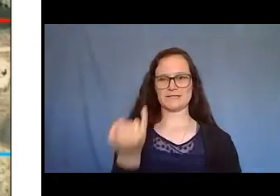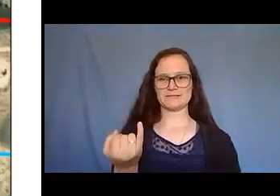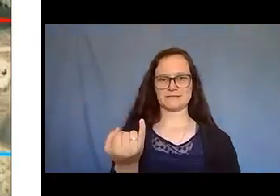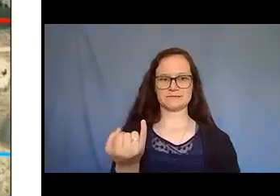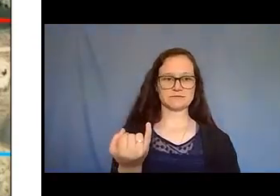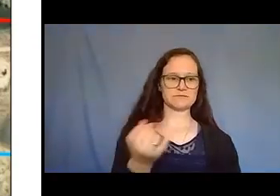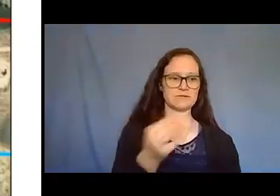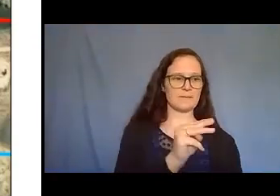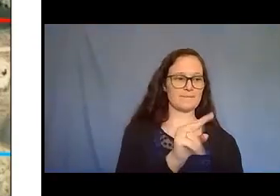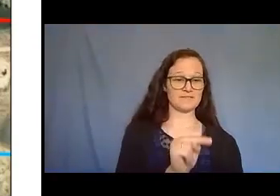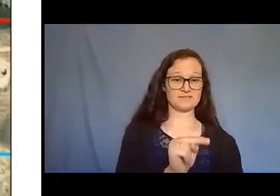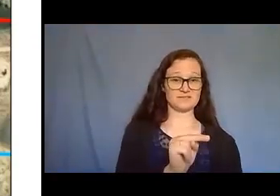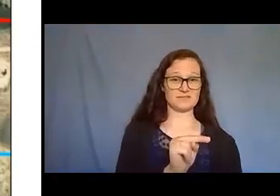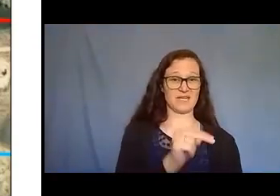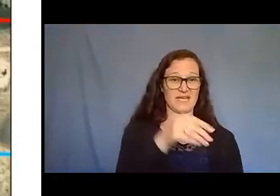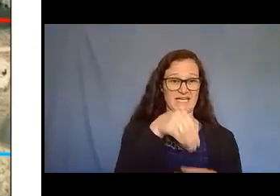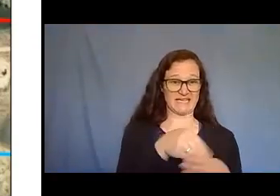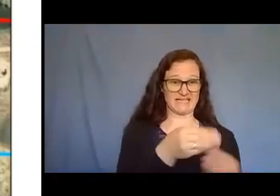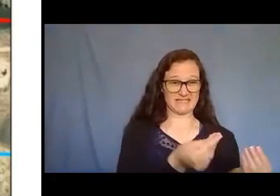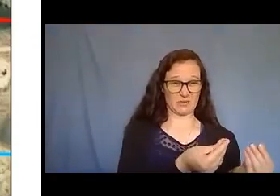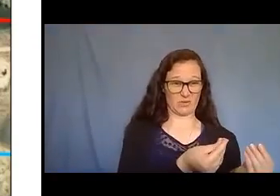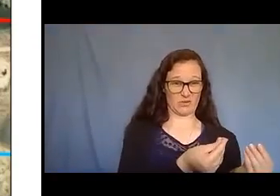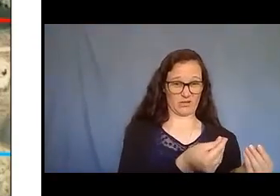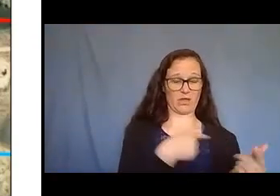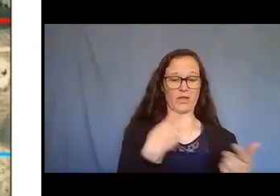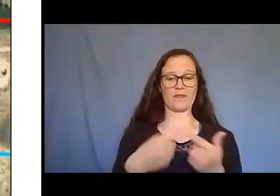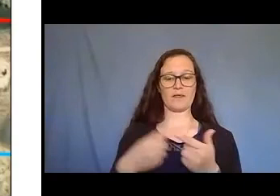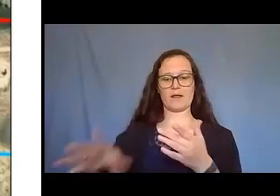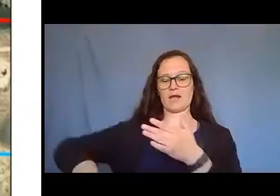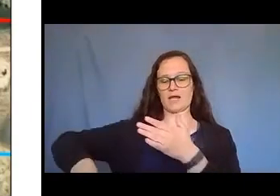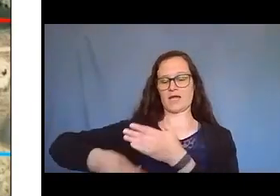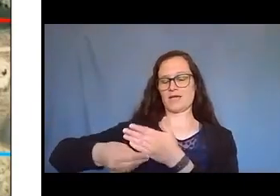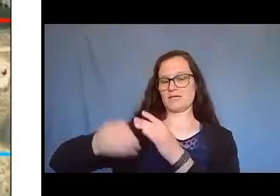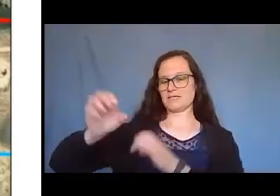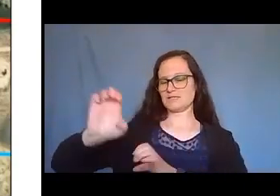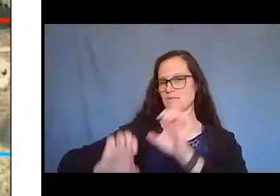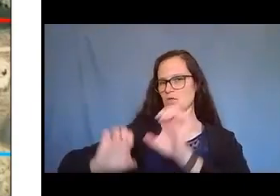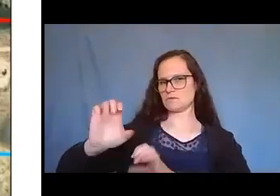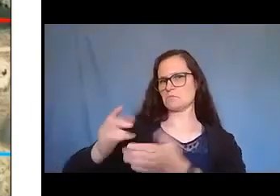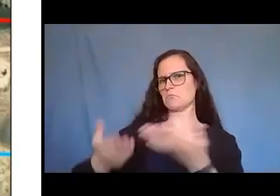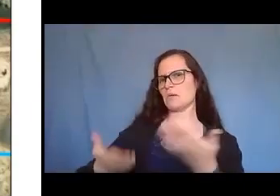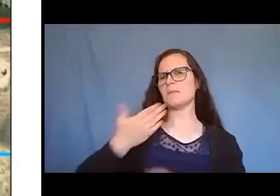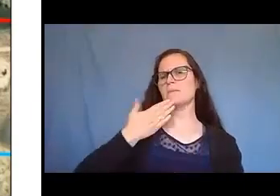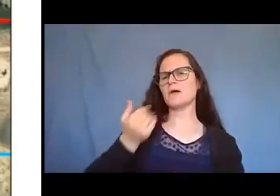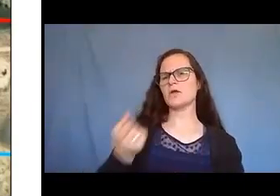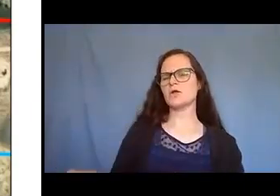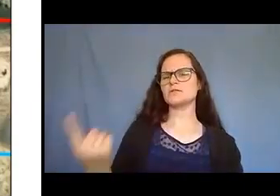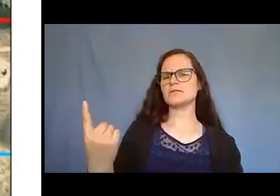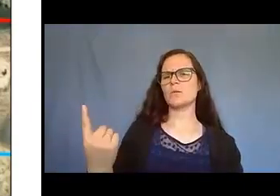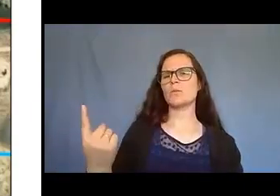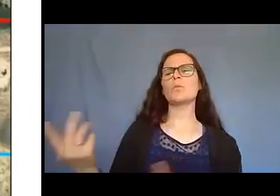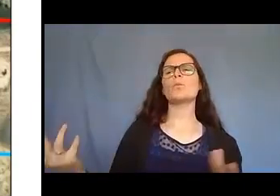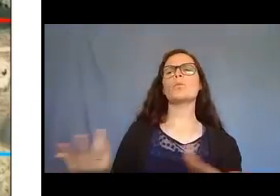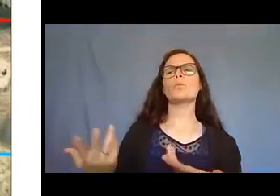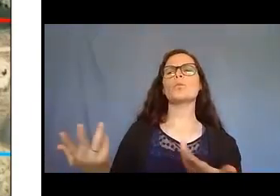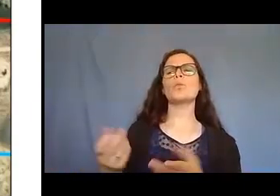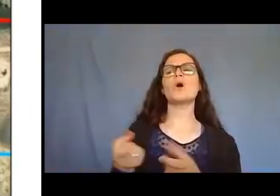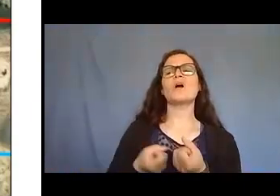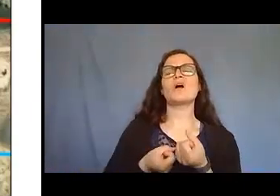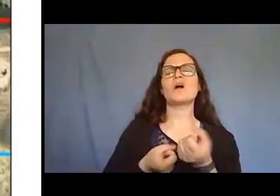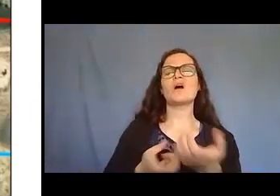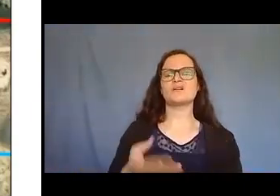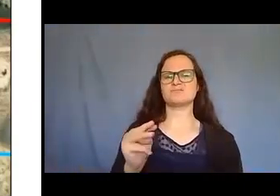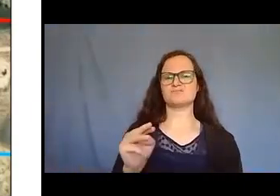sediments, and then introducing experiments that would help us better understand what mobilizes those sediments. And we're still not totally